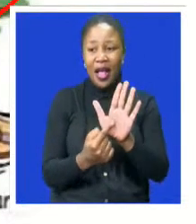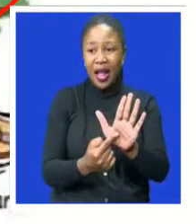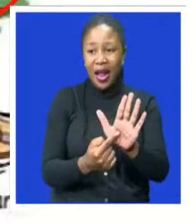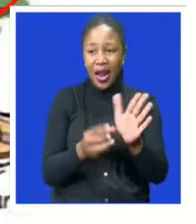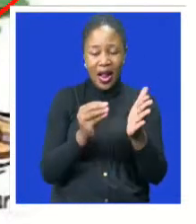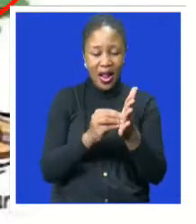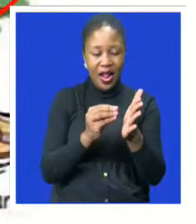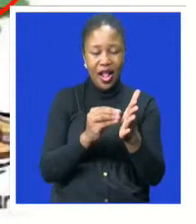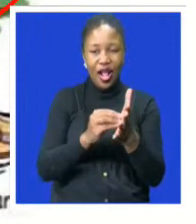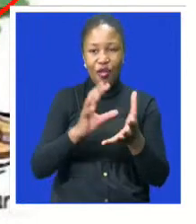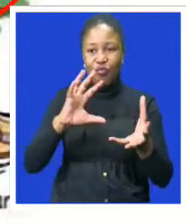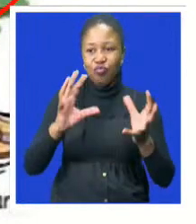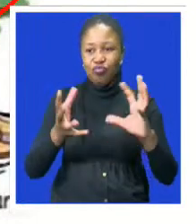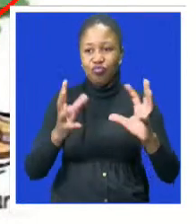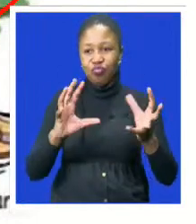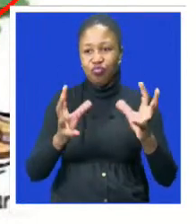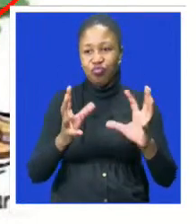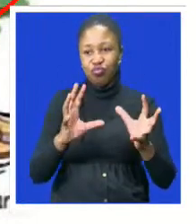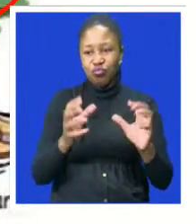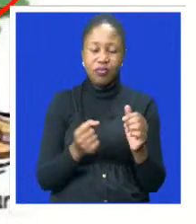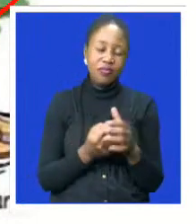by people. We have a teddy.